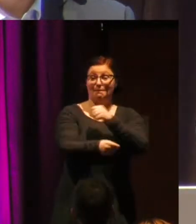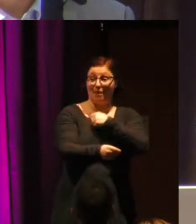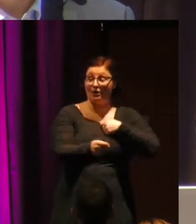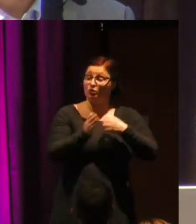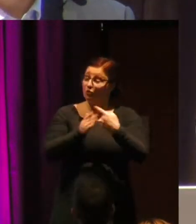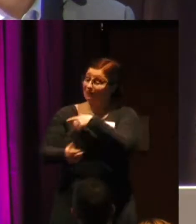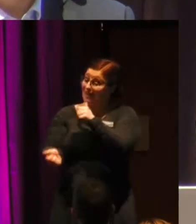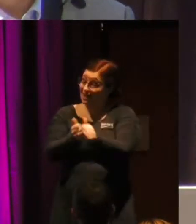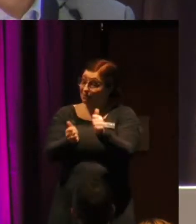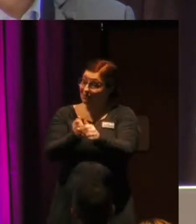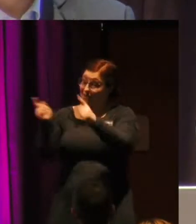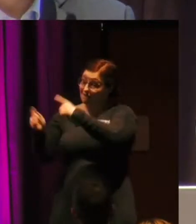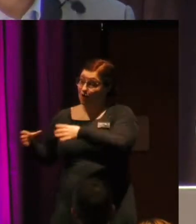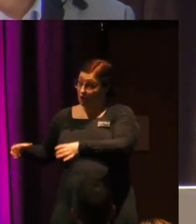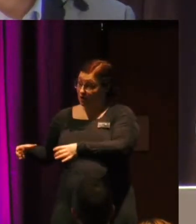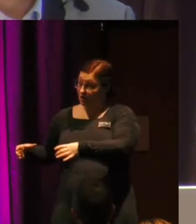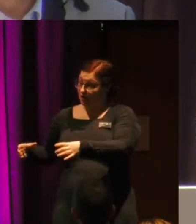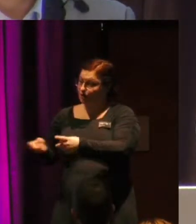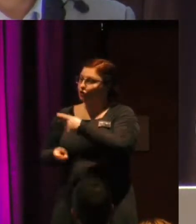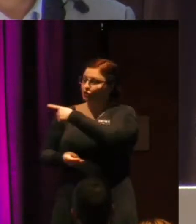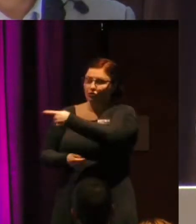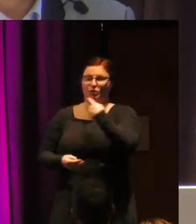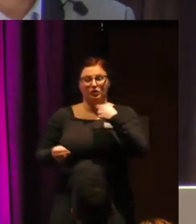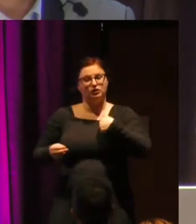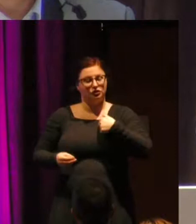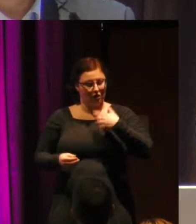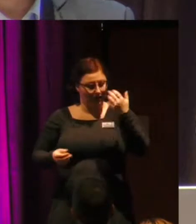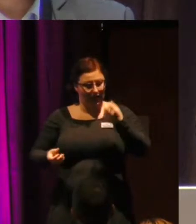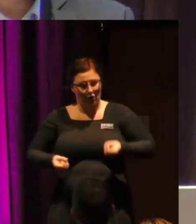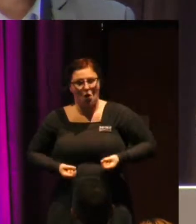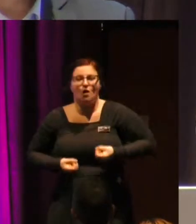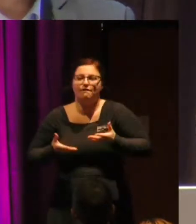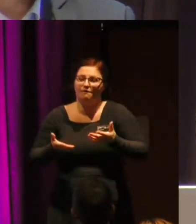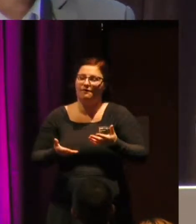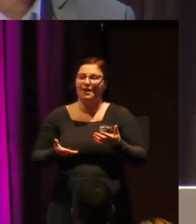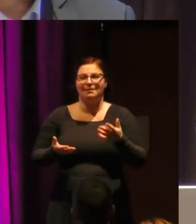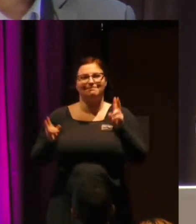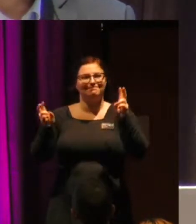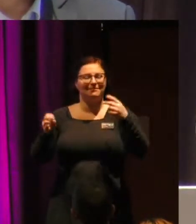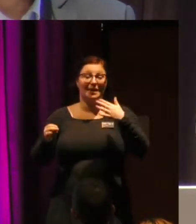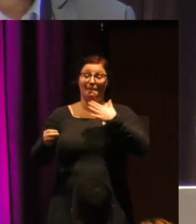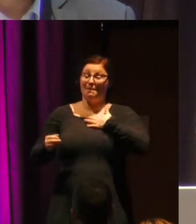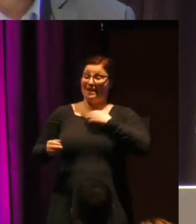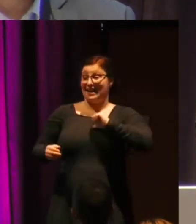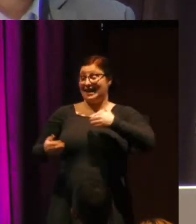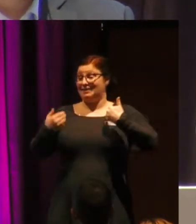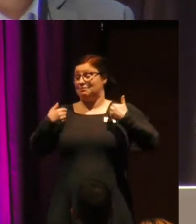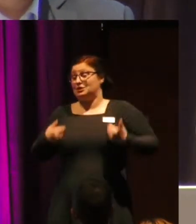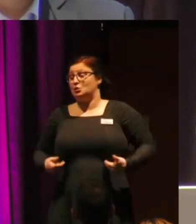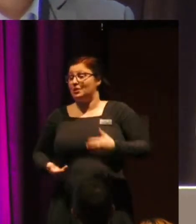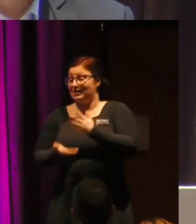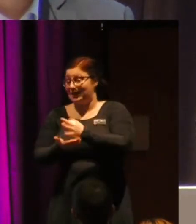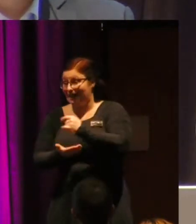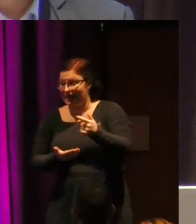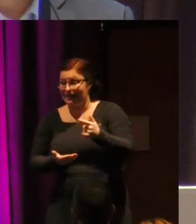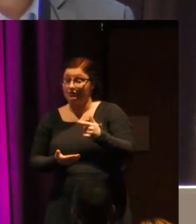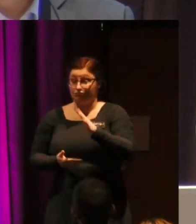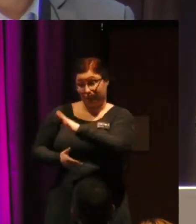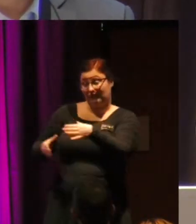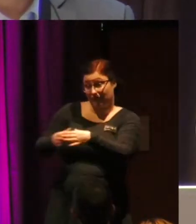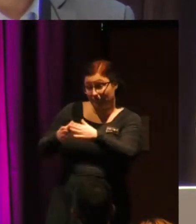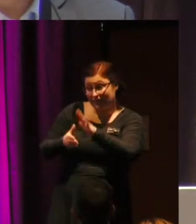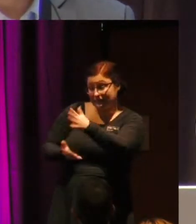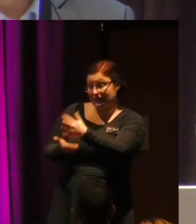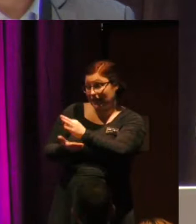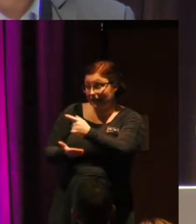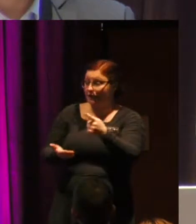represent people. So you were willing to sacrifice, let's say, in one sense, your own personal security and your family's security because you felt that